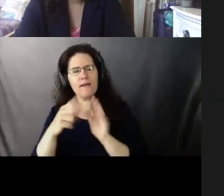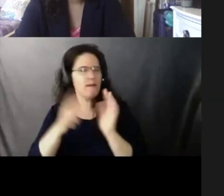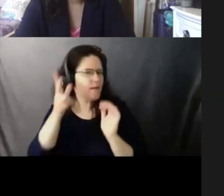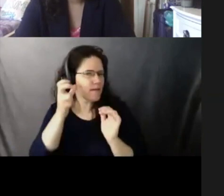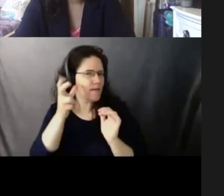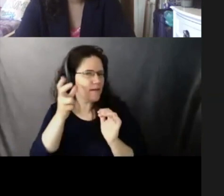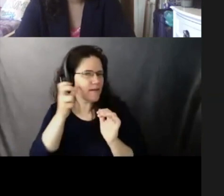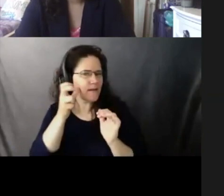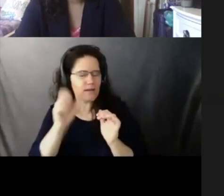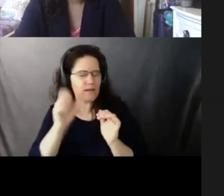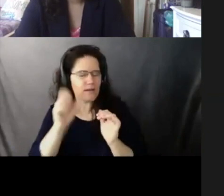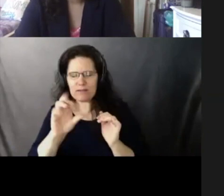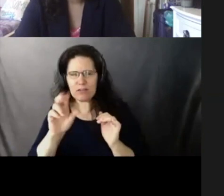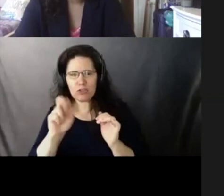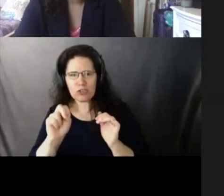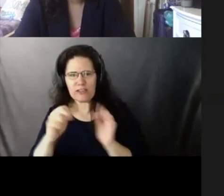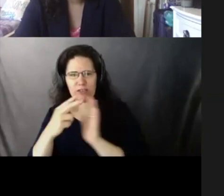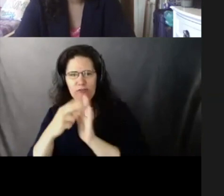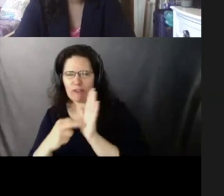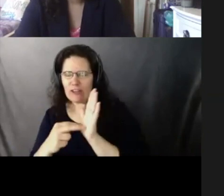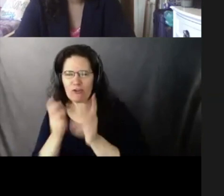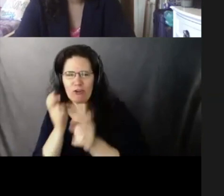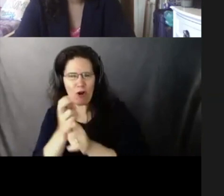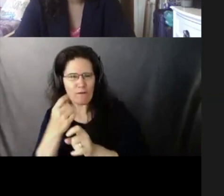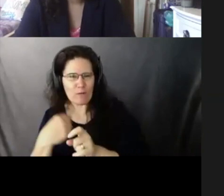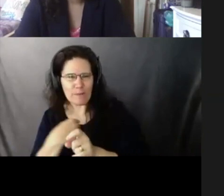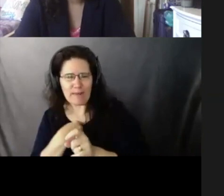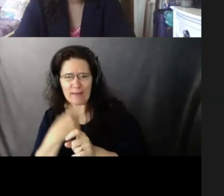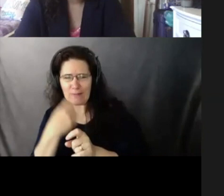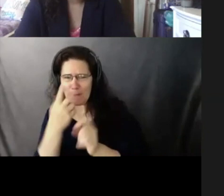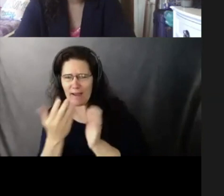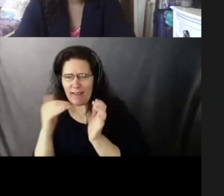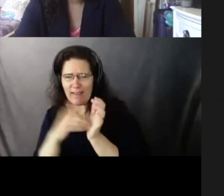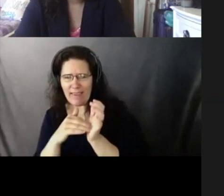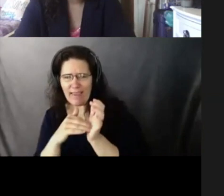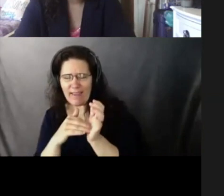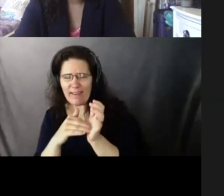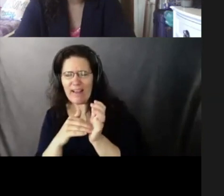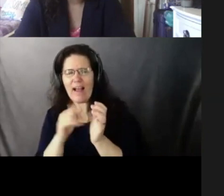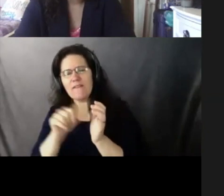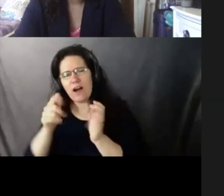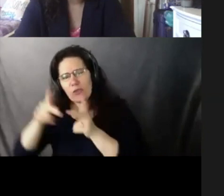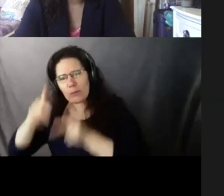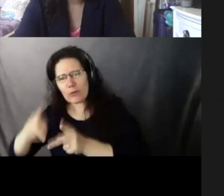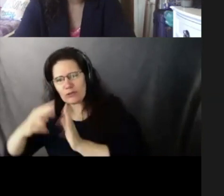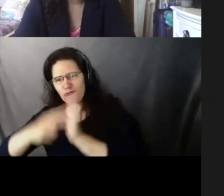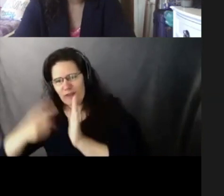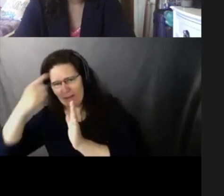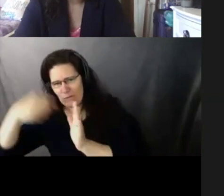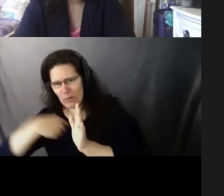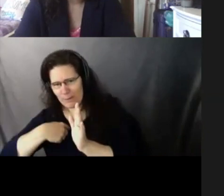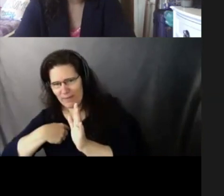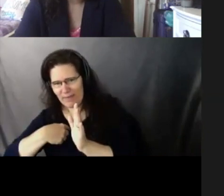It repeats that question. So I just have to listen to both of you. What am I doing